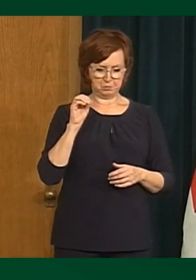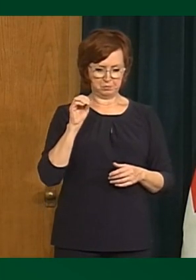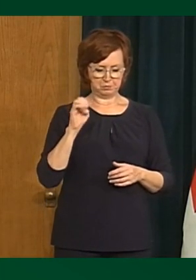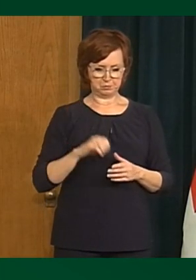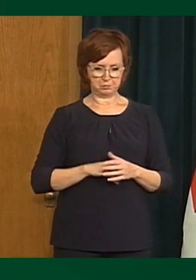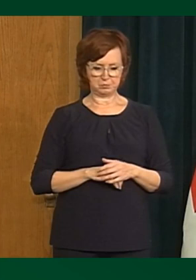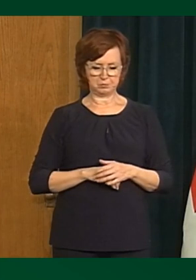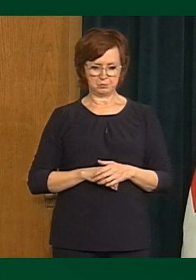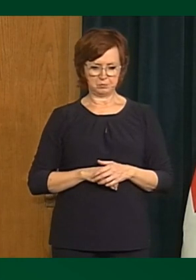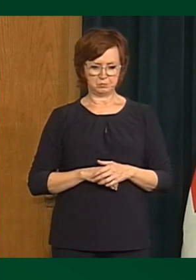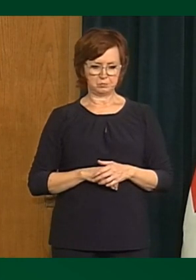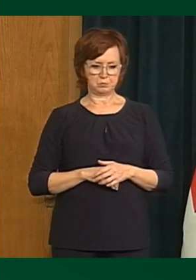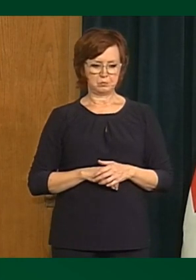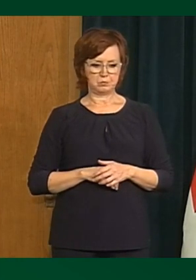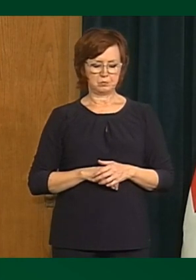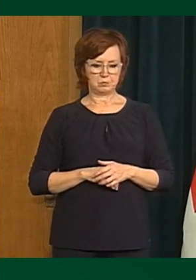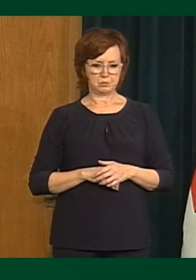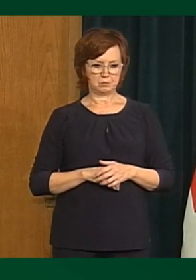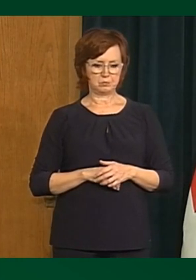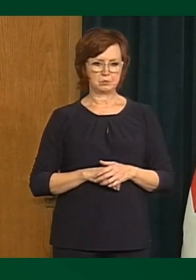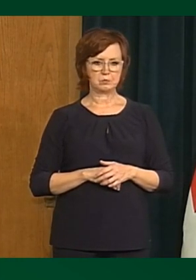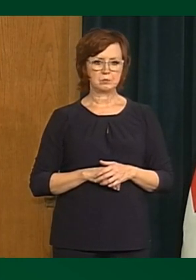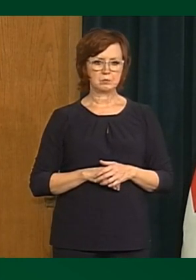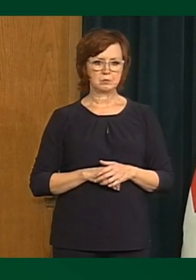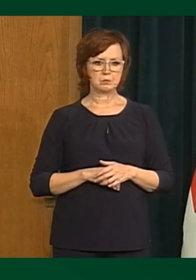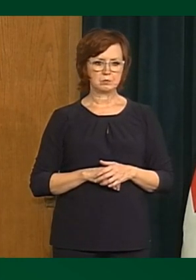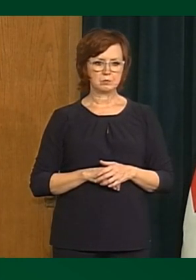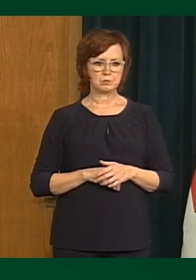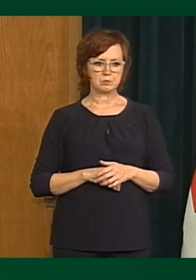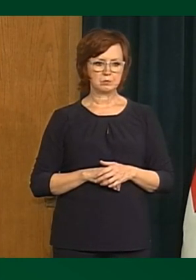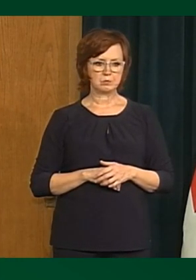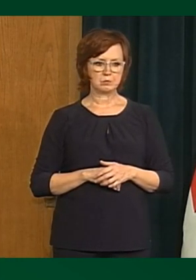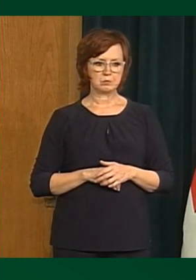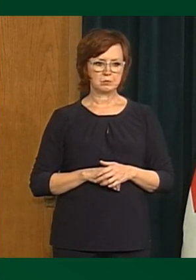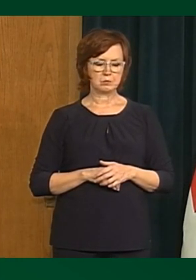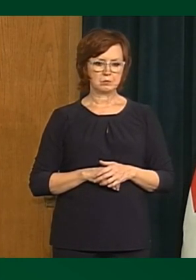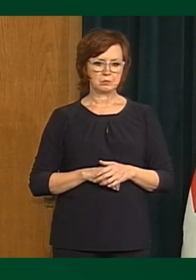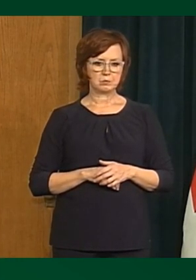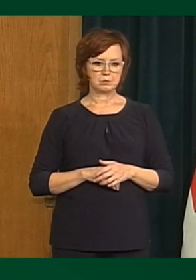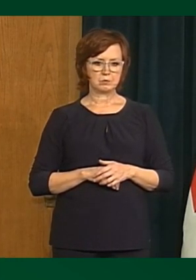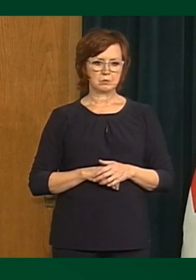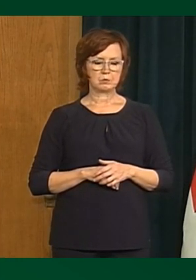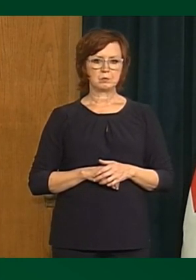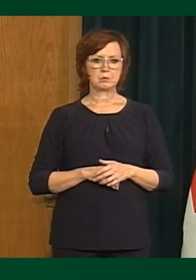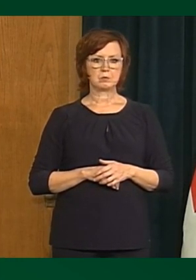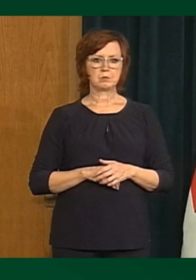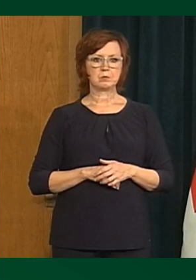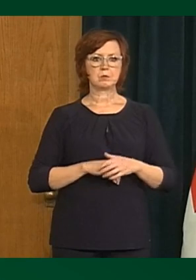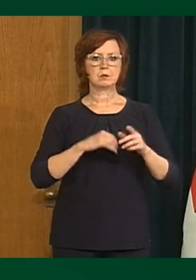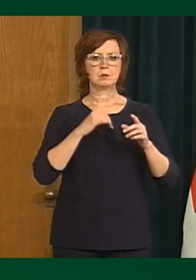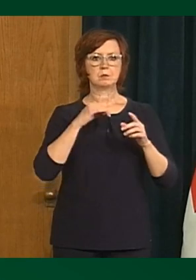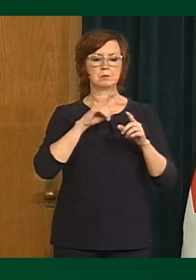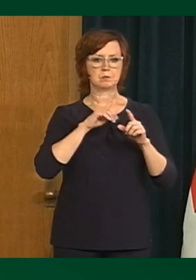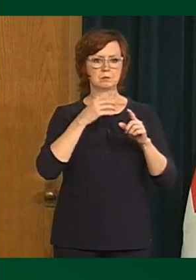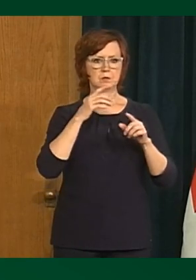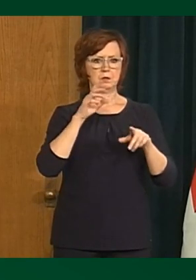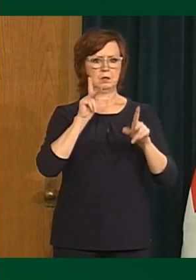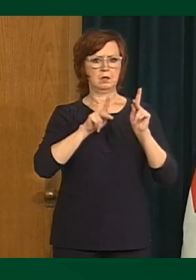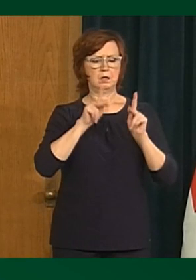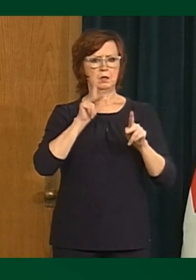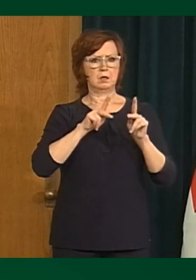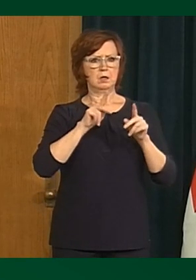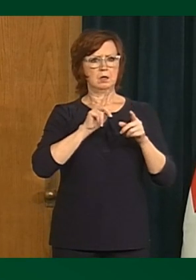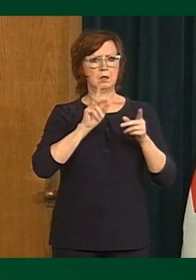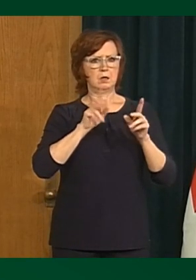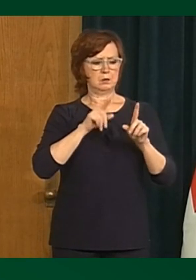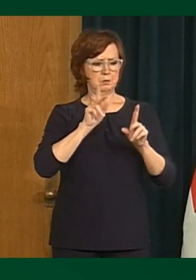checkpoint staff in the Northwest as to what they can do to obtain essential goods and services when traveling to the south? With what